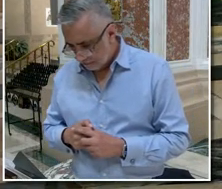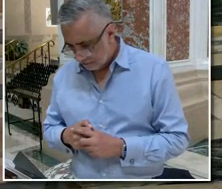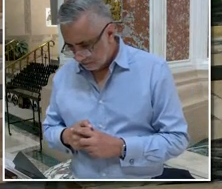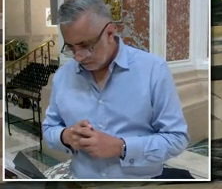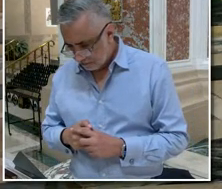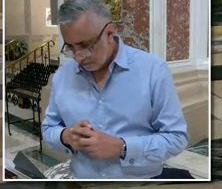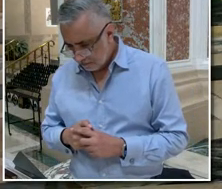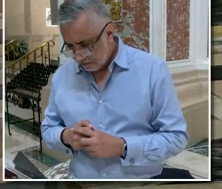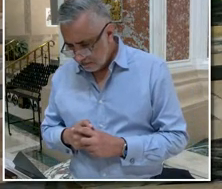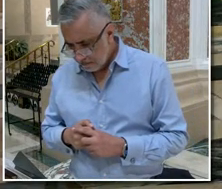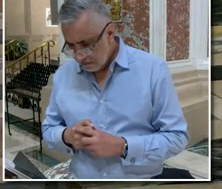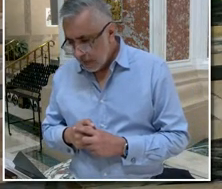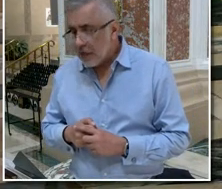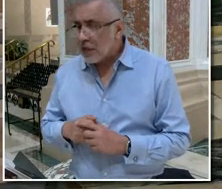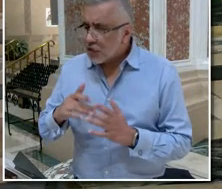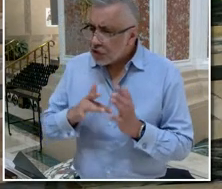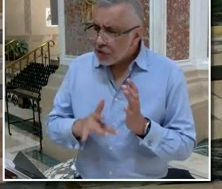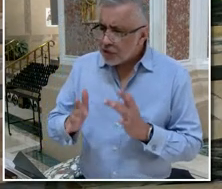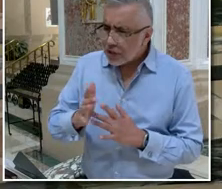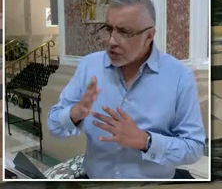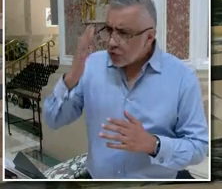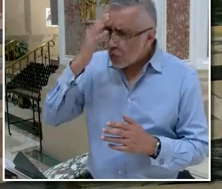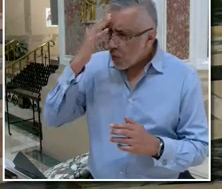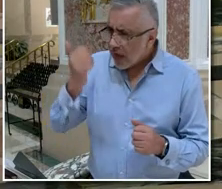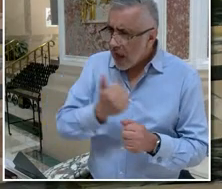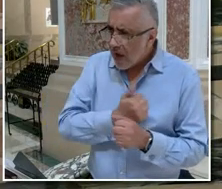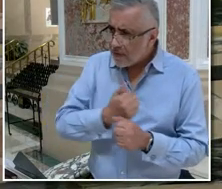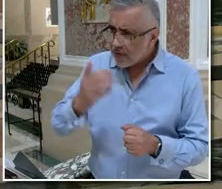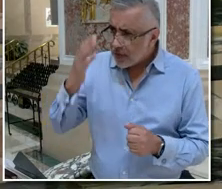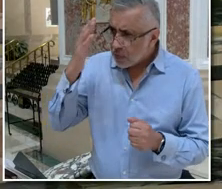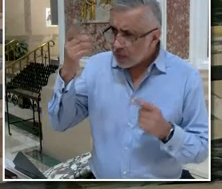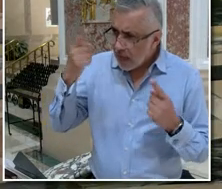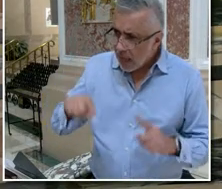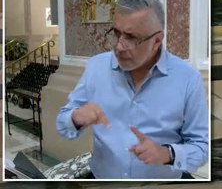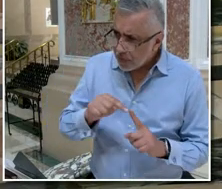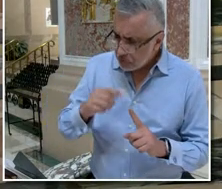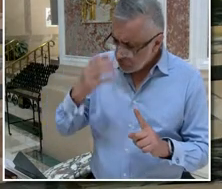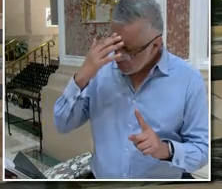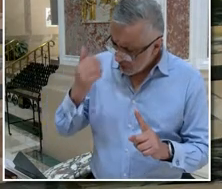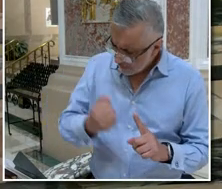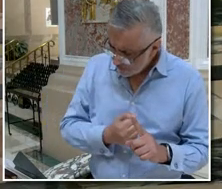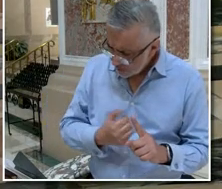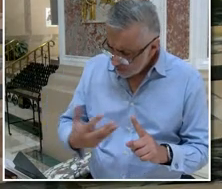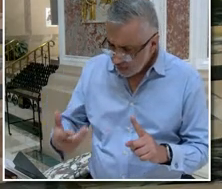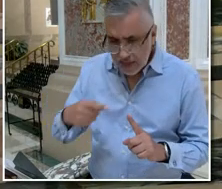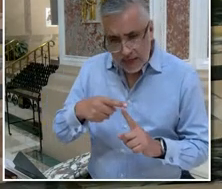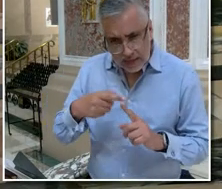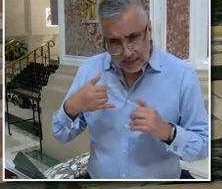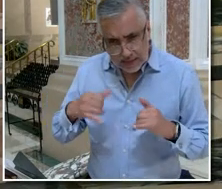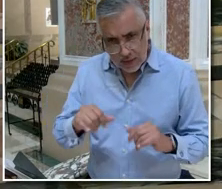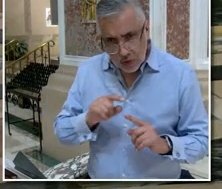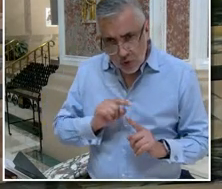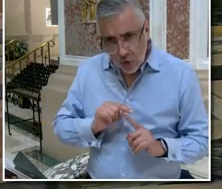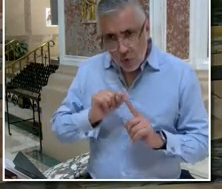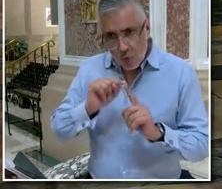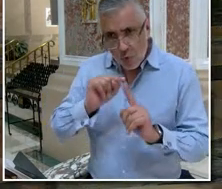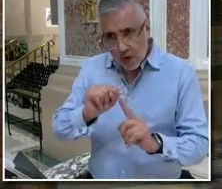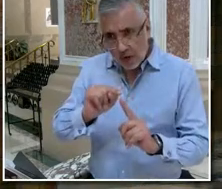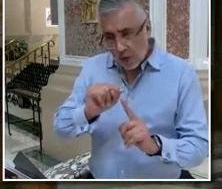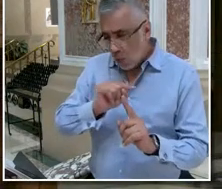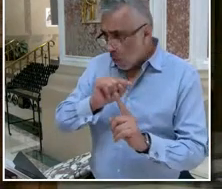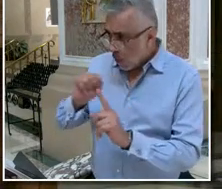Jesus, knowing everything that was going to happen to him, went out and said to